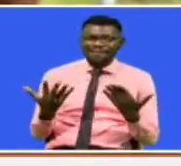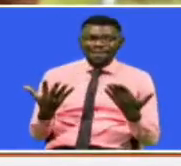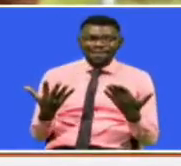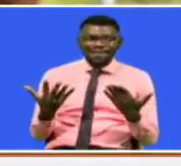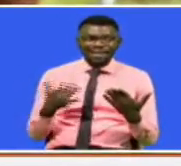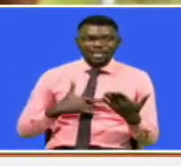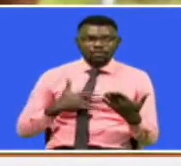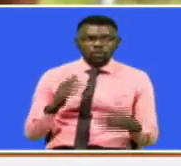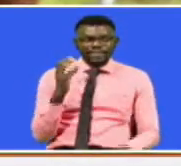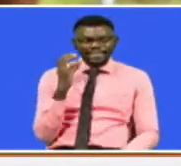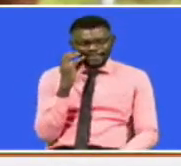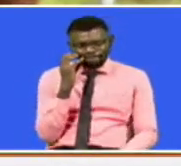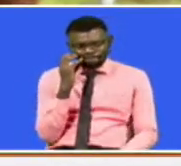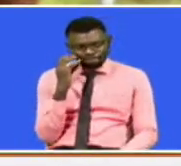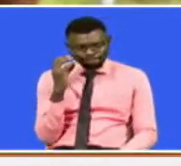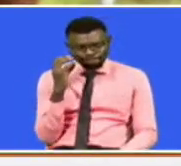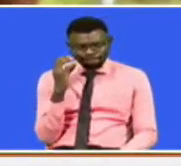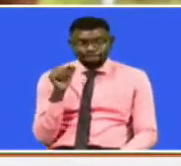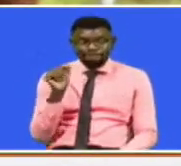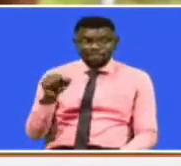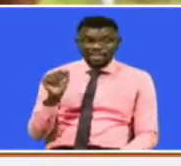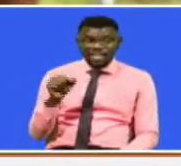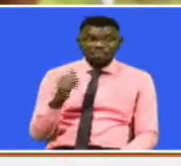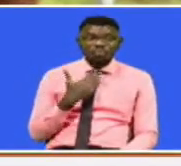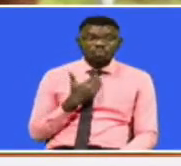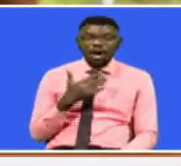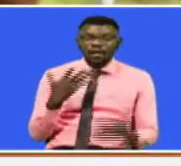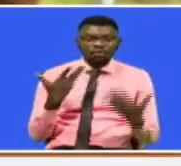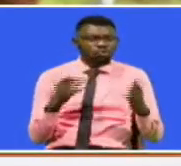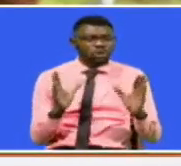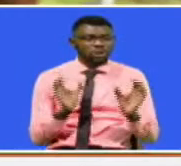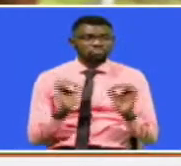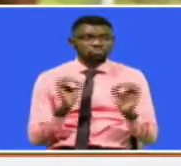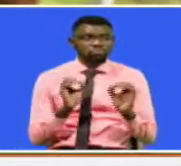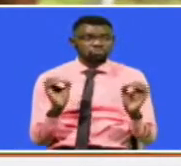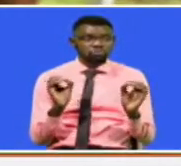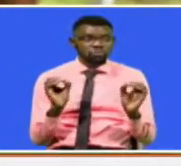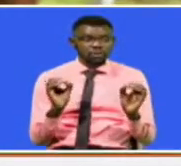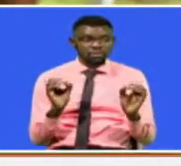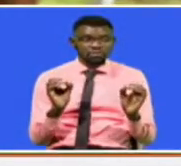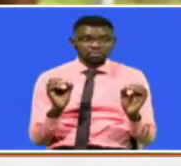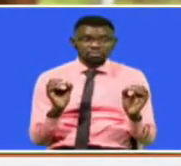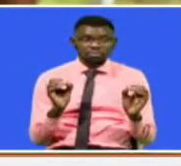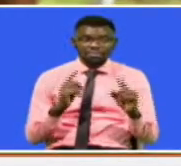you feel sad, of course. I mean, nobody likes to lose. But remember,